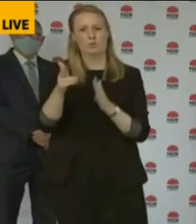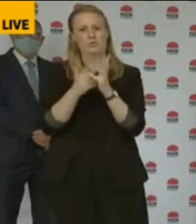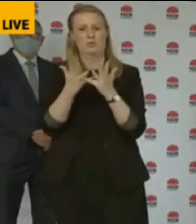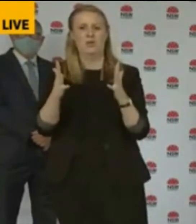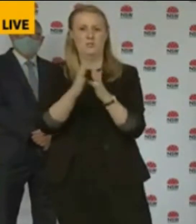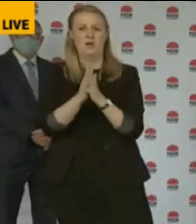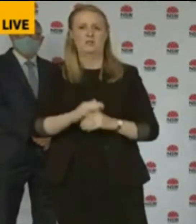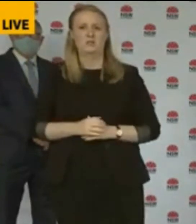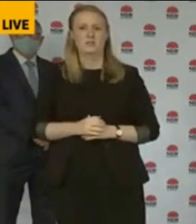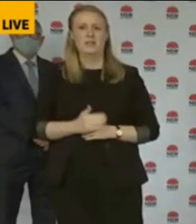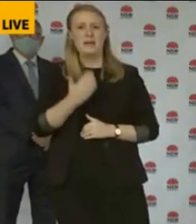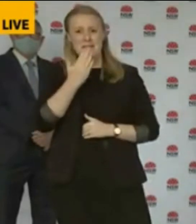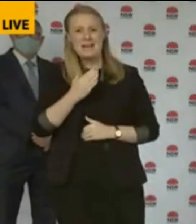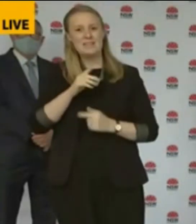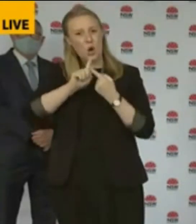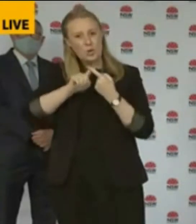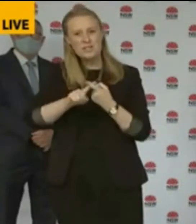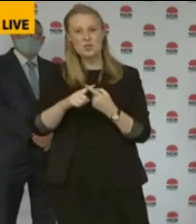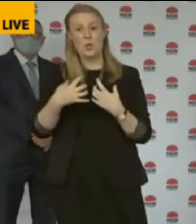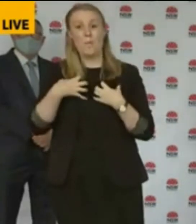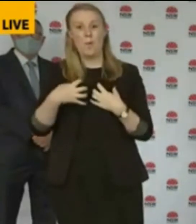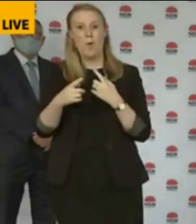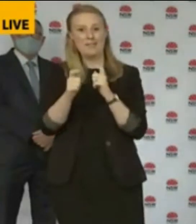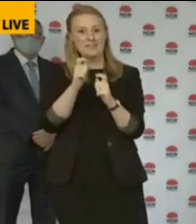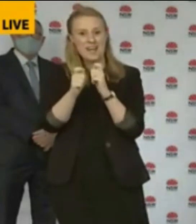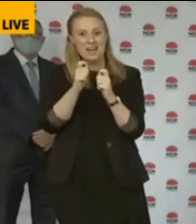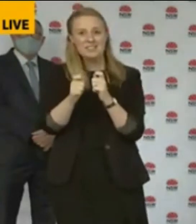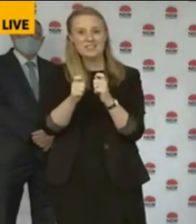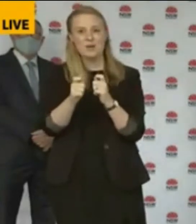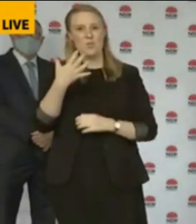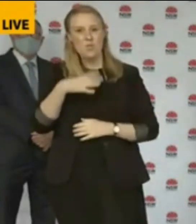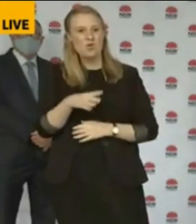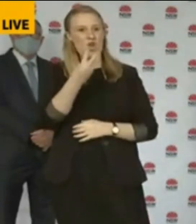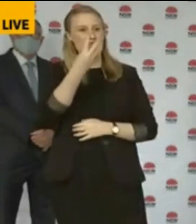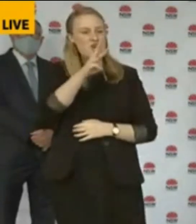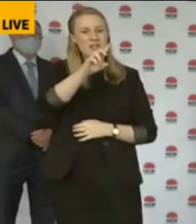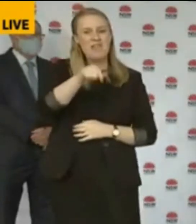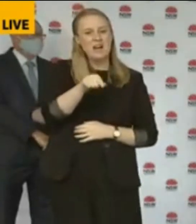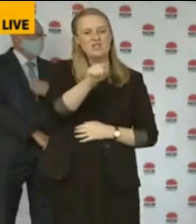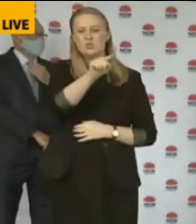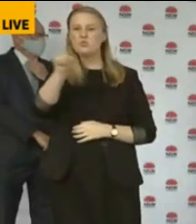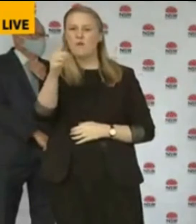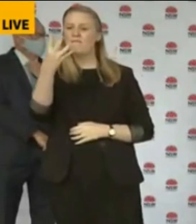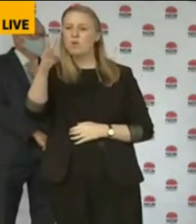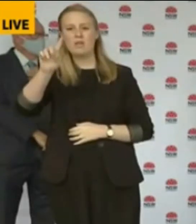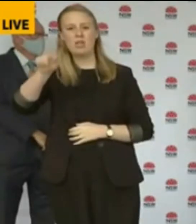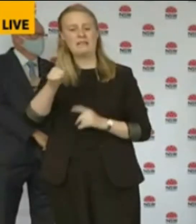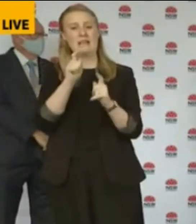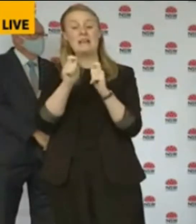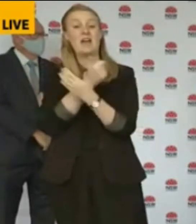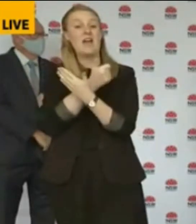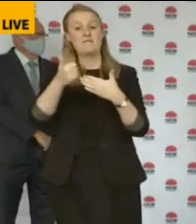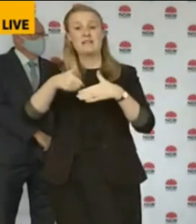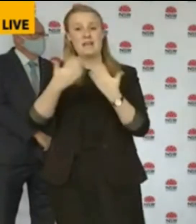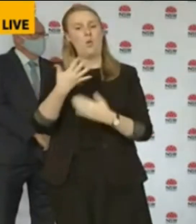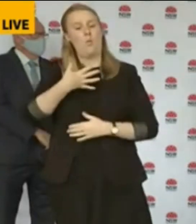and get tested. If we can remain in the 30 to 40,000 range, that would be fantastic. Again, if you have a symptom, if you're not